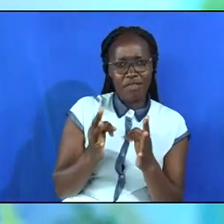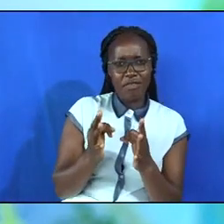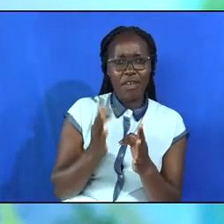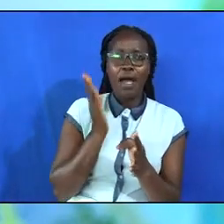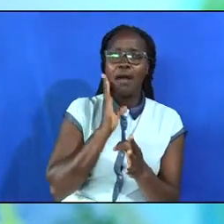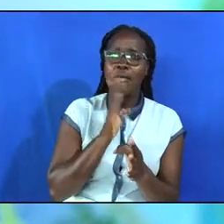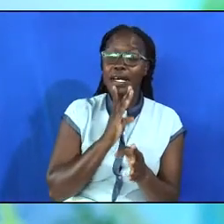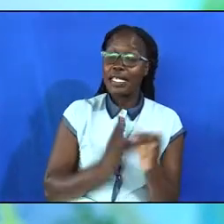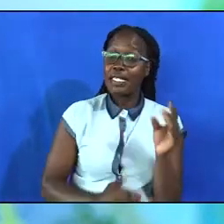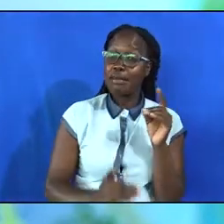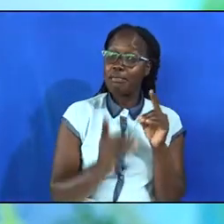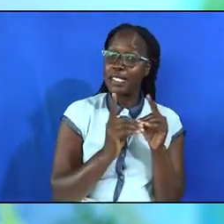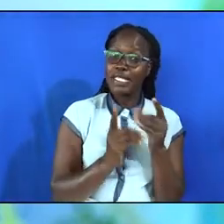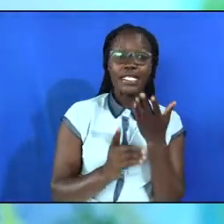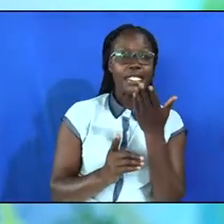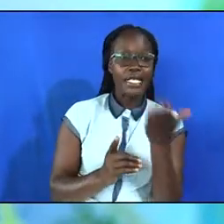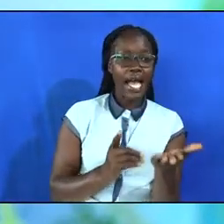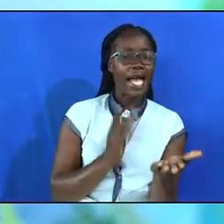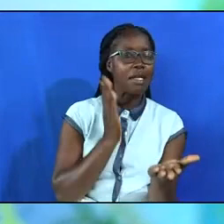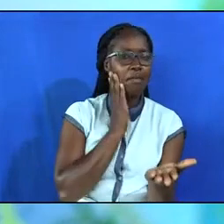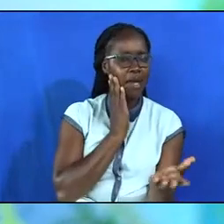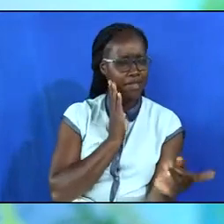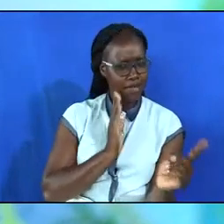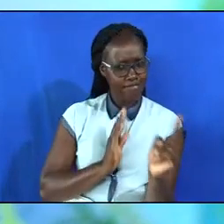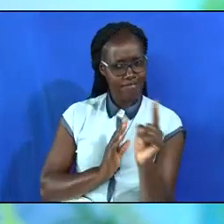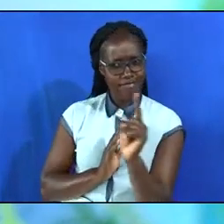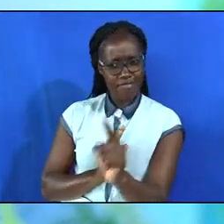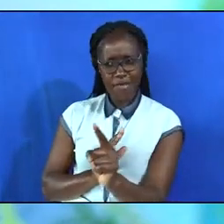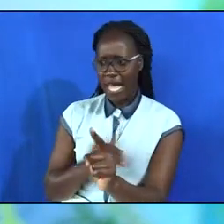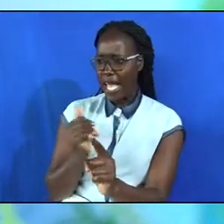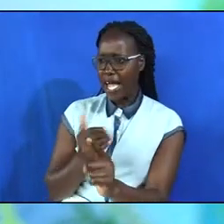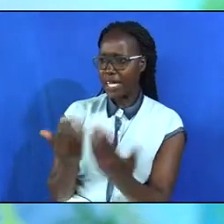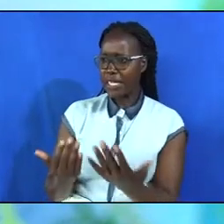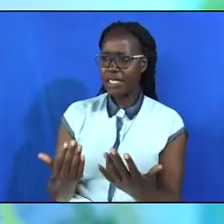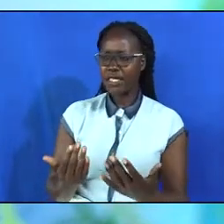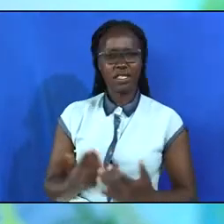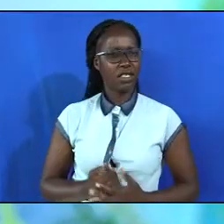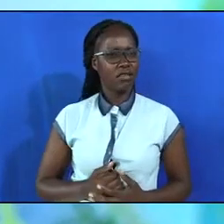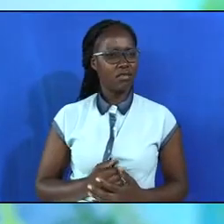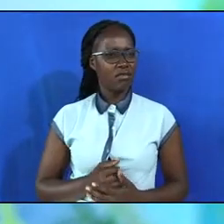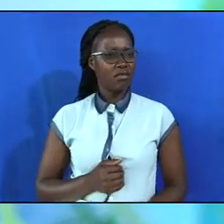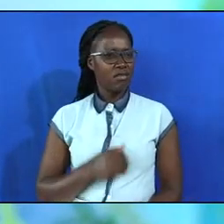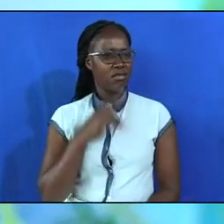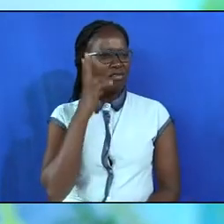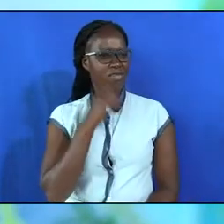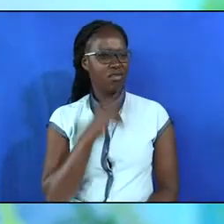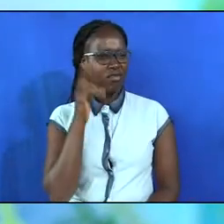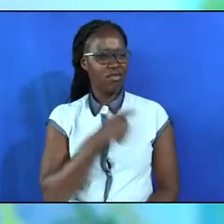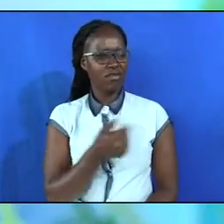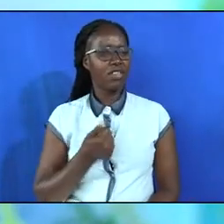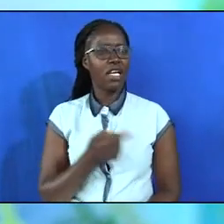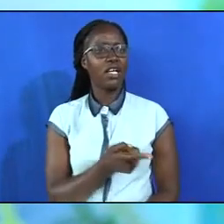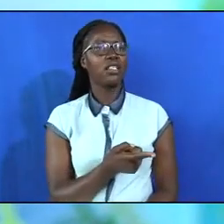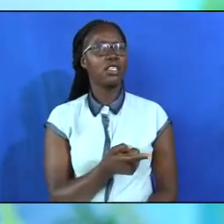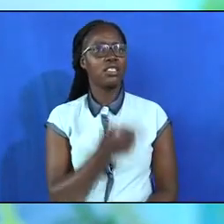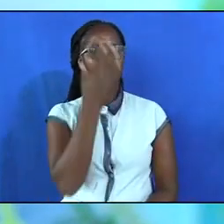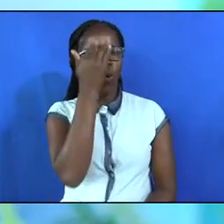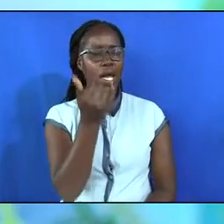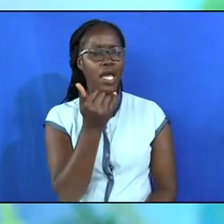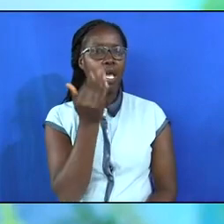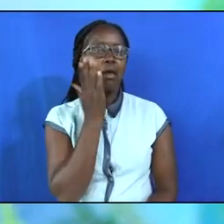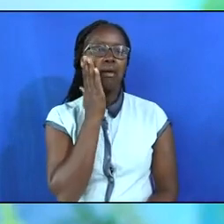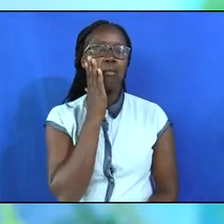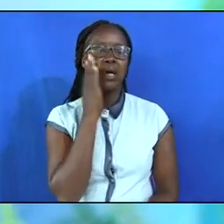a parents meeting and mother came, other children made fun of Esther because of how